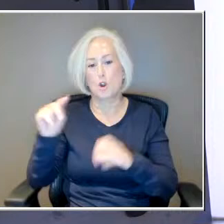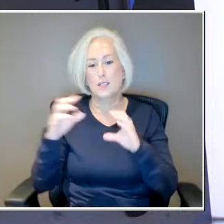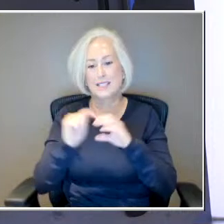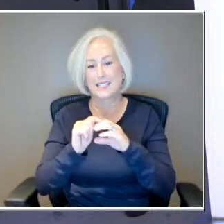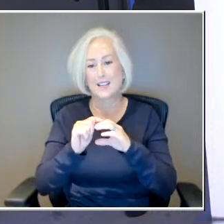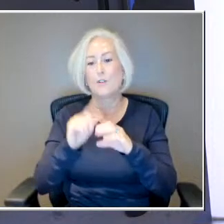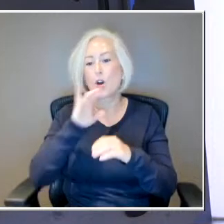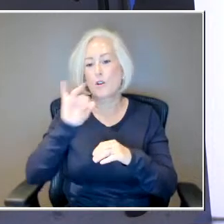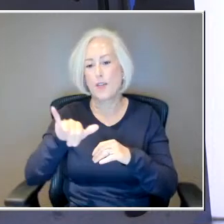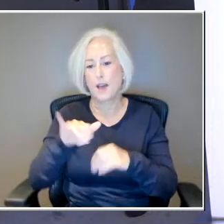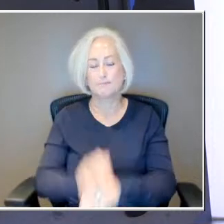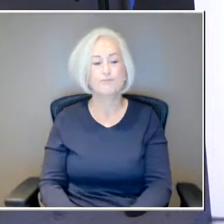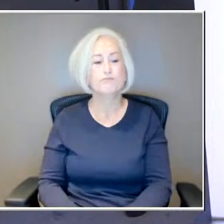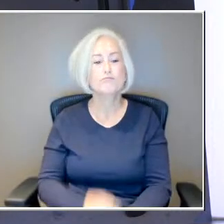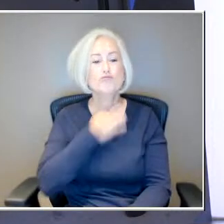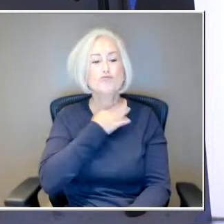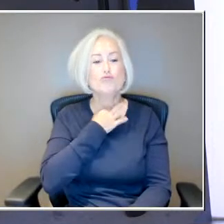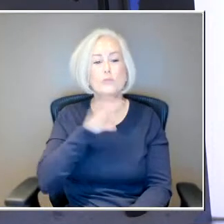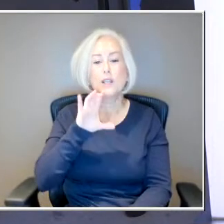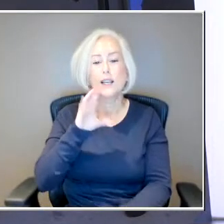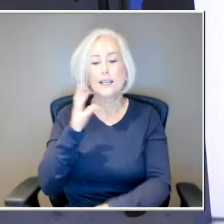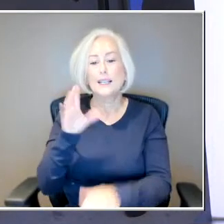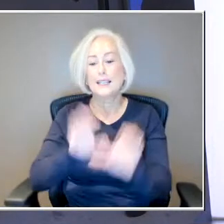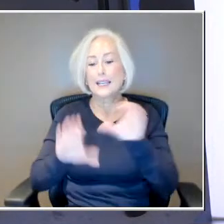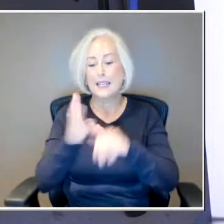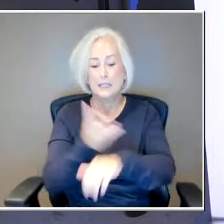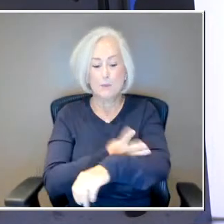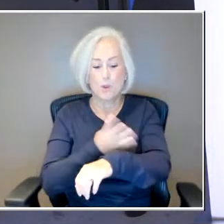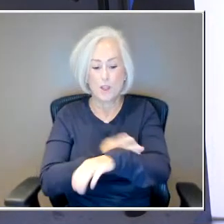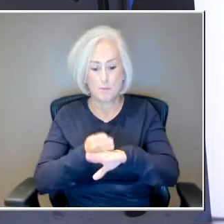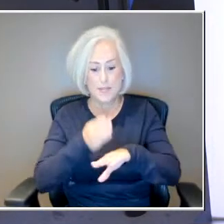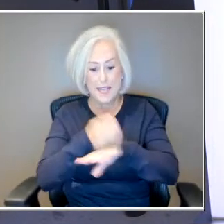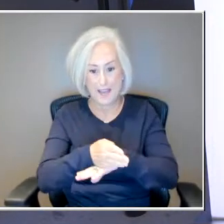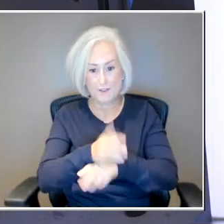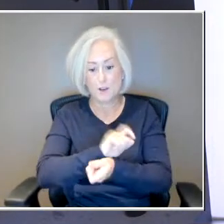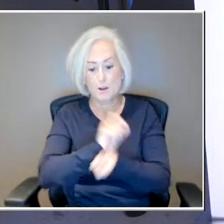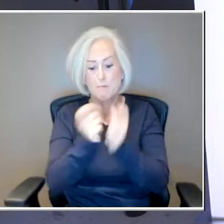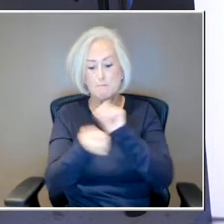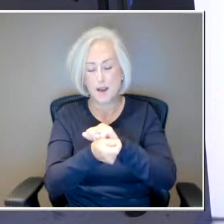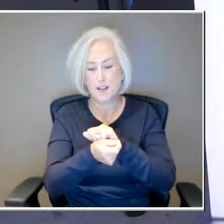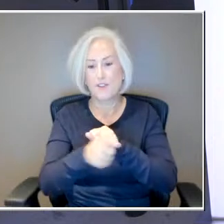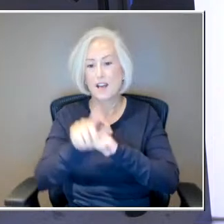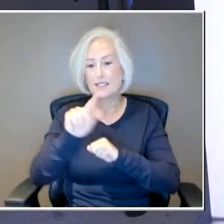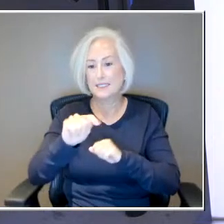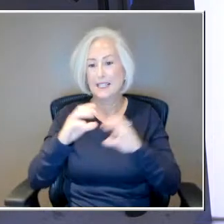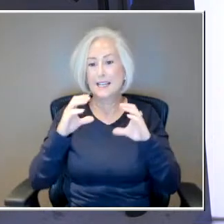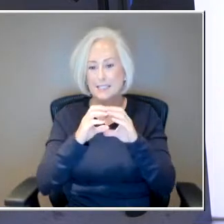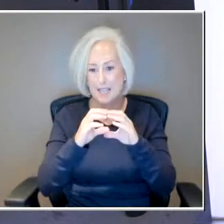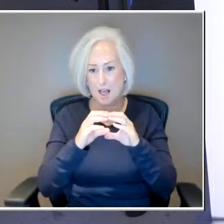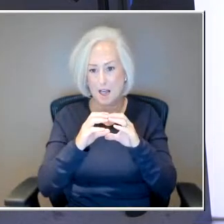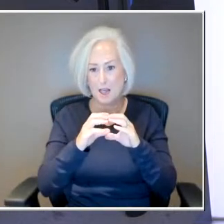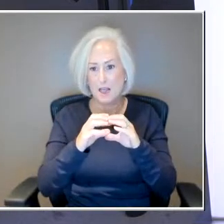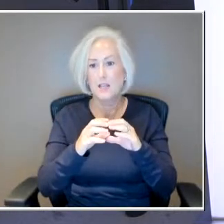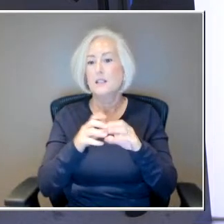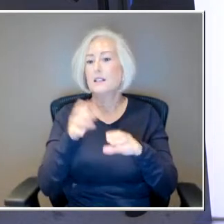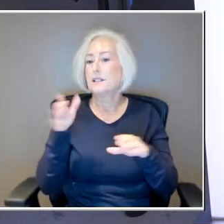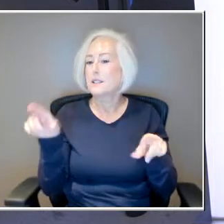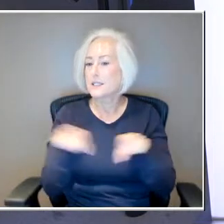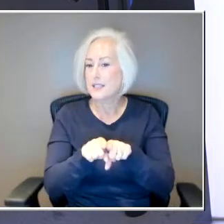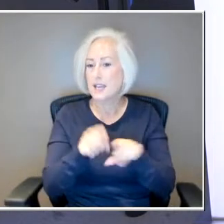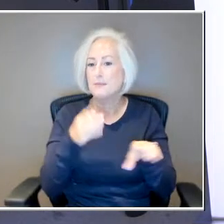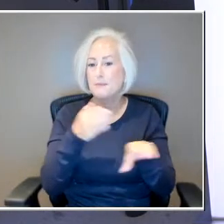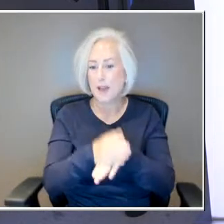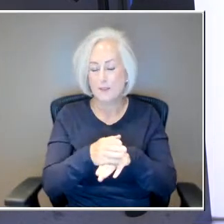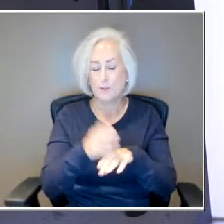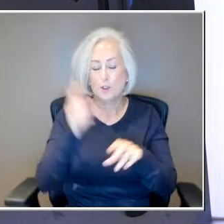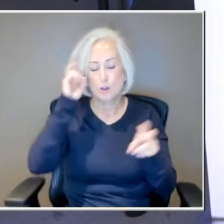can chemo go after the modified T cells as they reproduce in the body the same way they go after hair and other fast-growing cells, or do